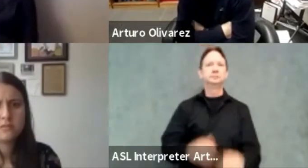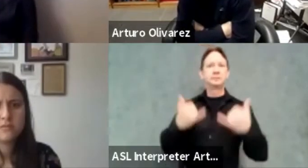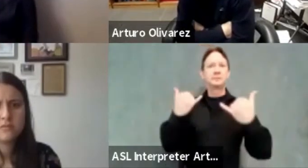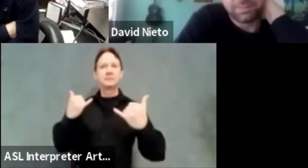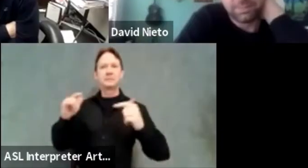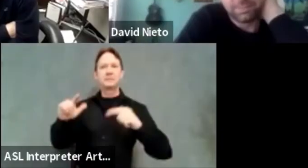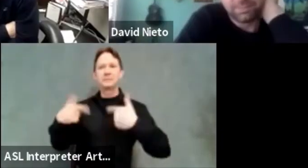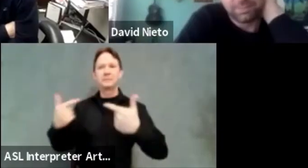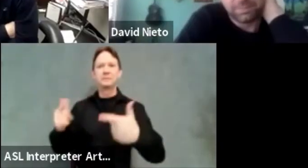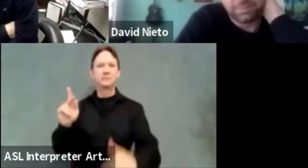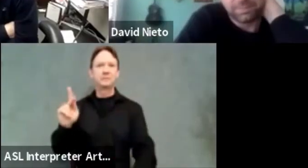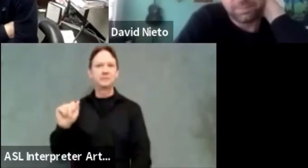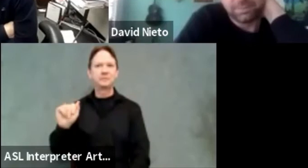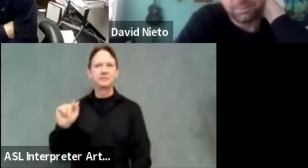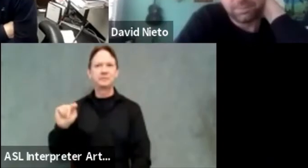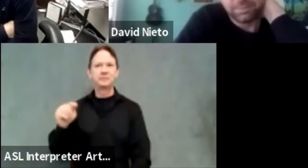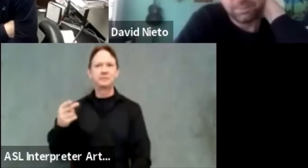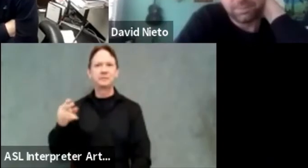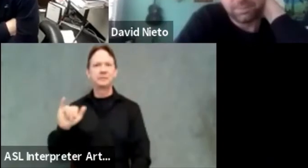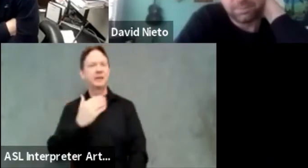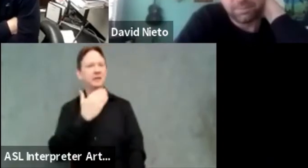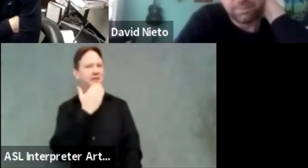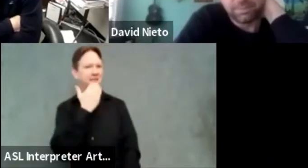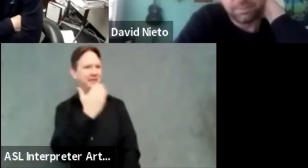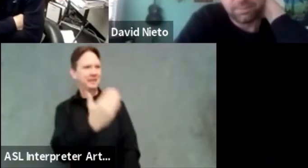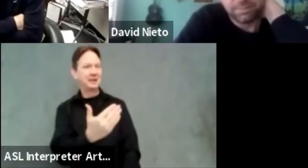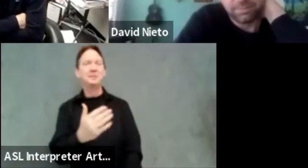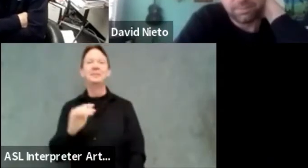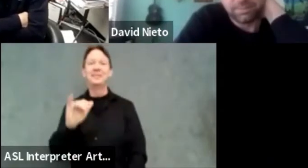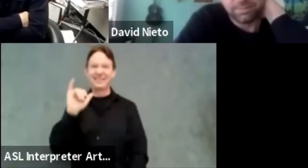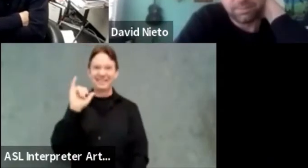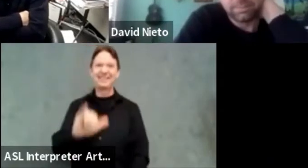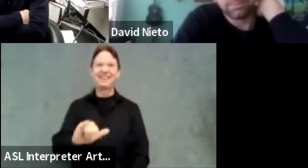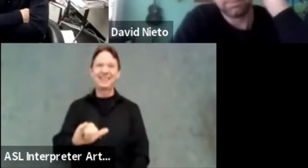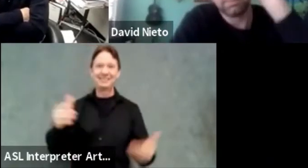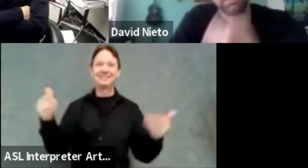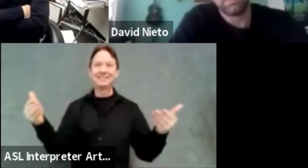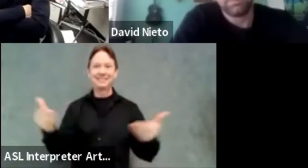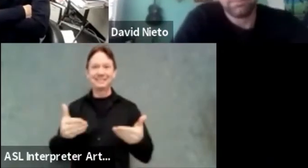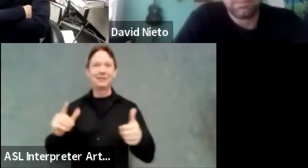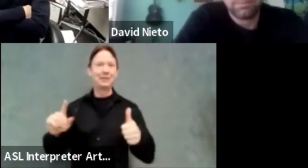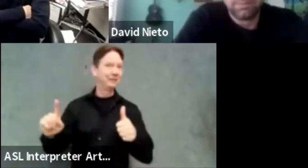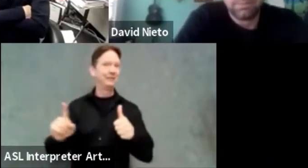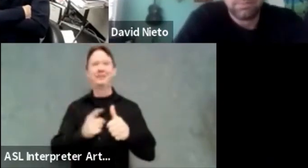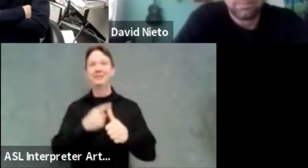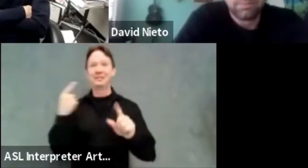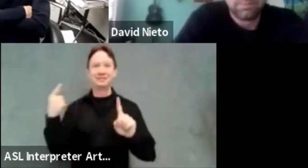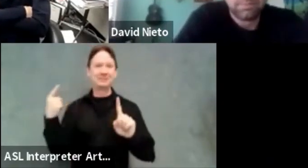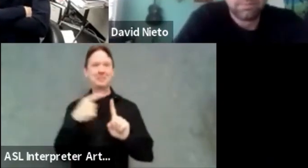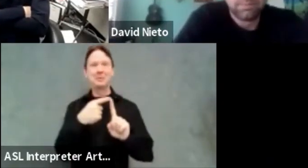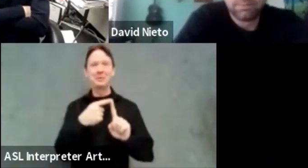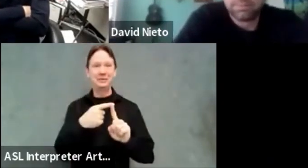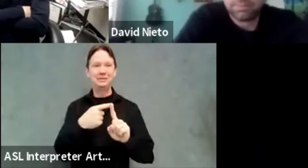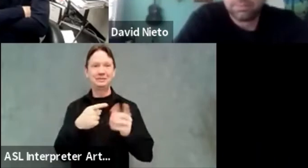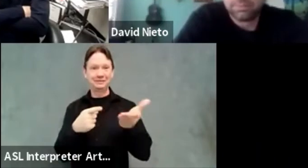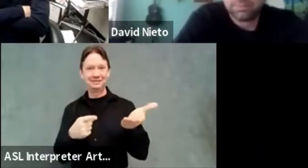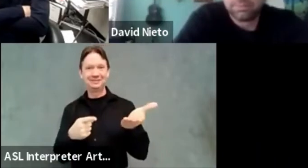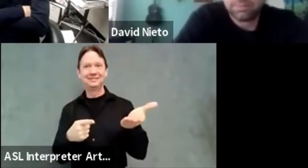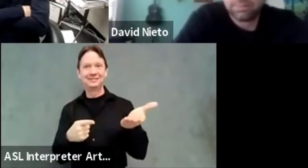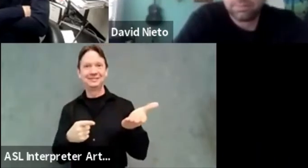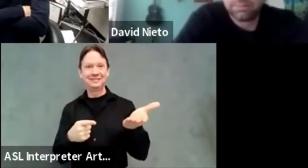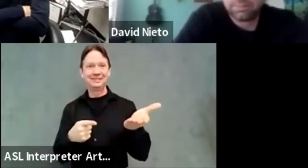you, Nathan. And this first bullet, I think, is very appropriate. Succession planning and longer terms for officers can